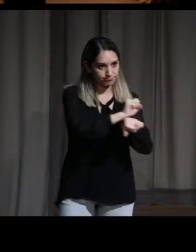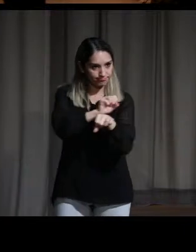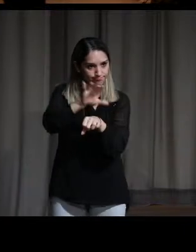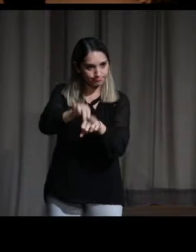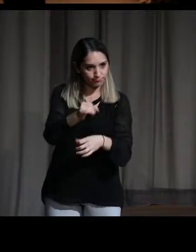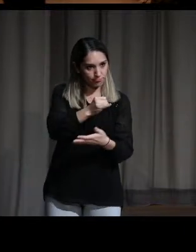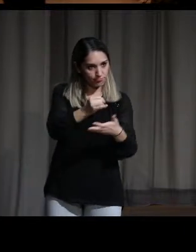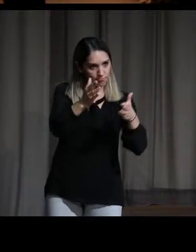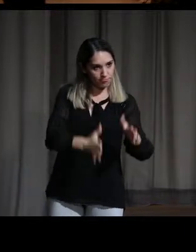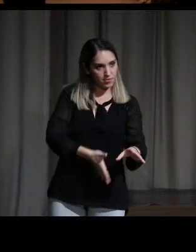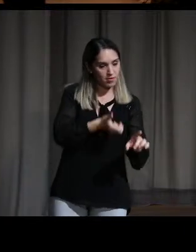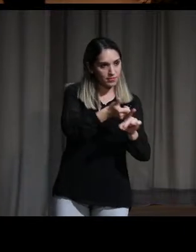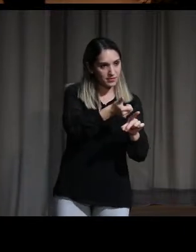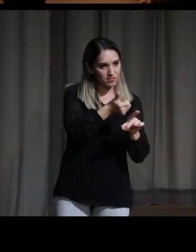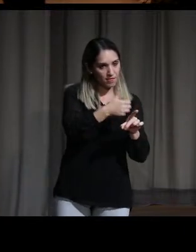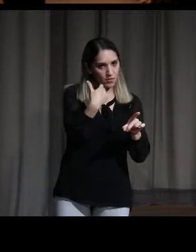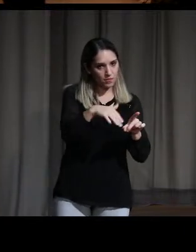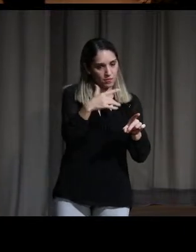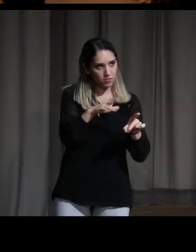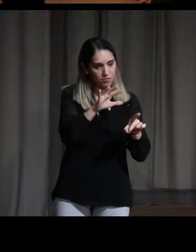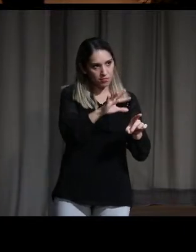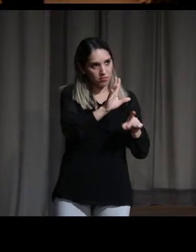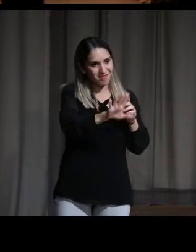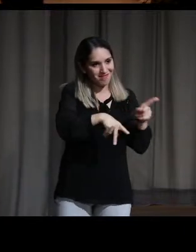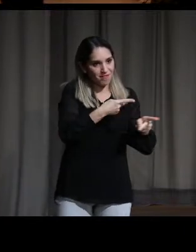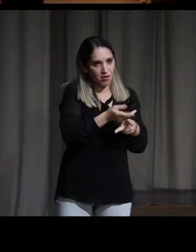this kind of public performance of a recanting of his work